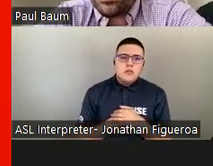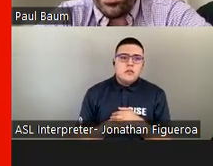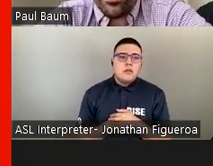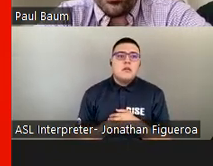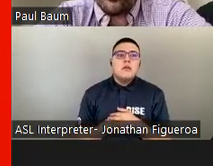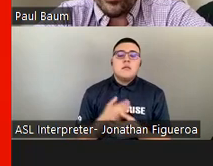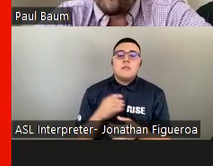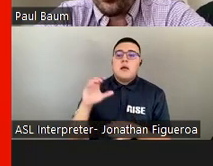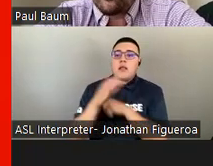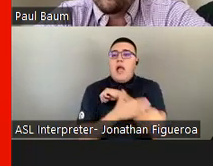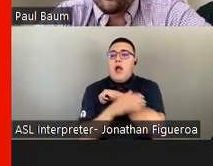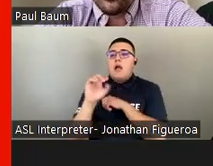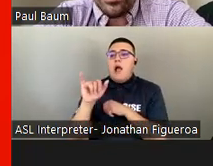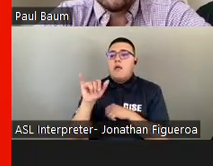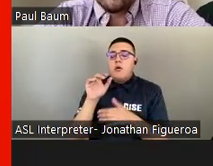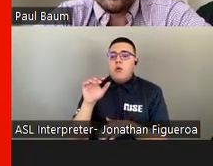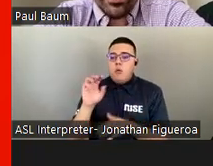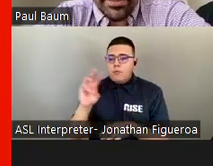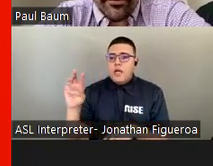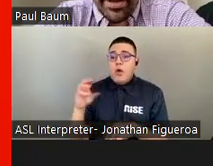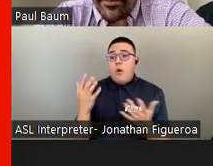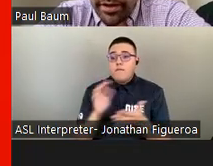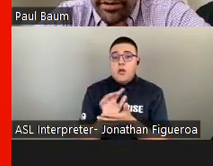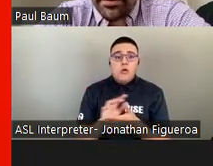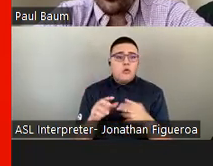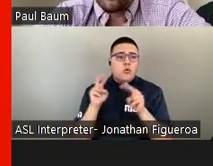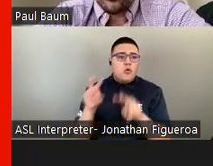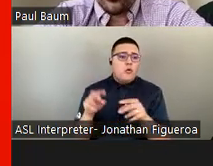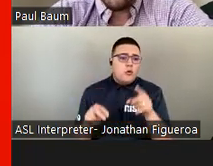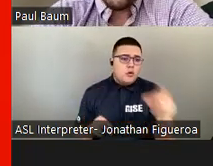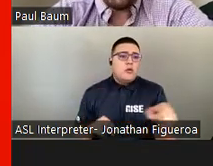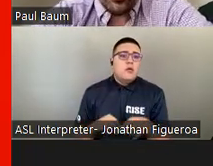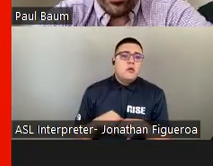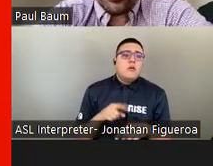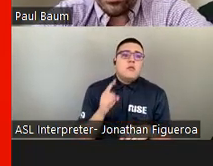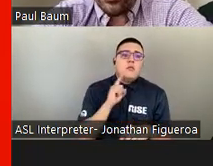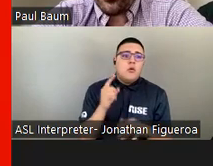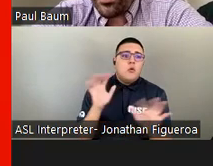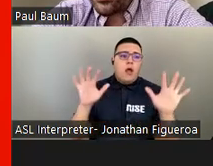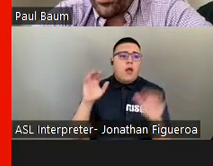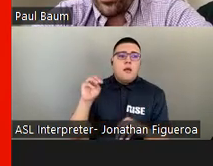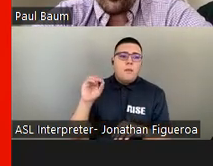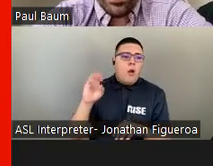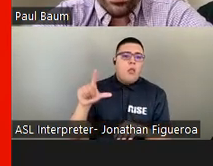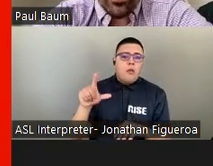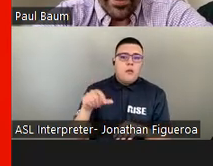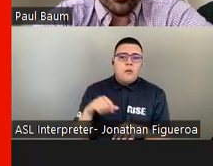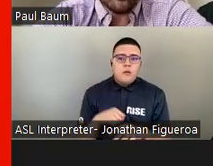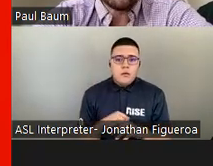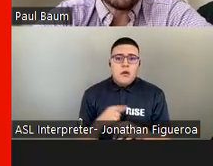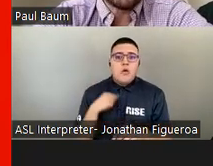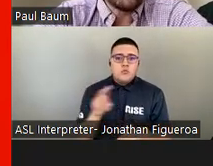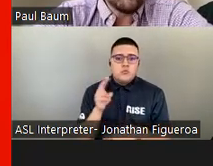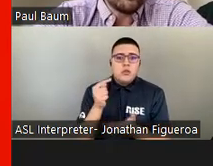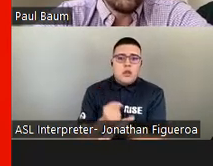county website and also by video. Cass has a really great model that I've used and I do use in therapy as well.